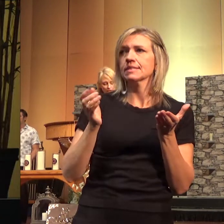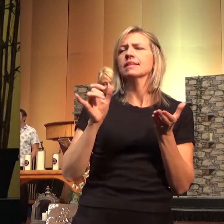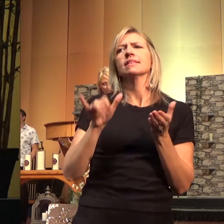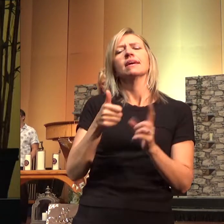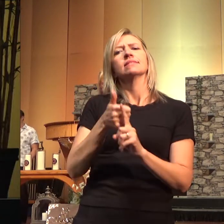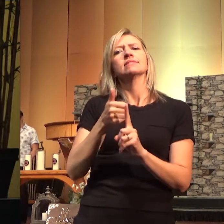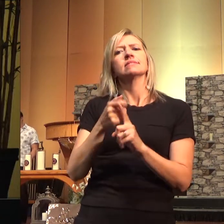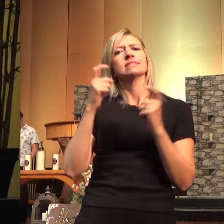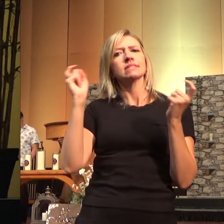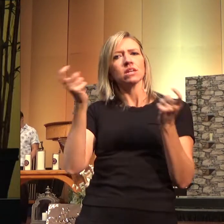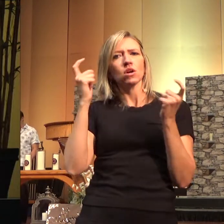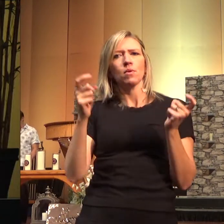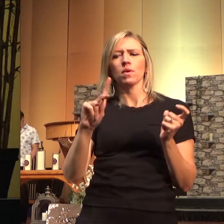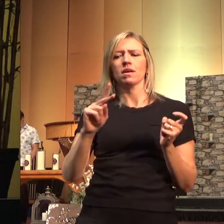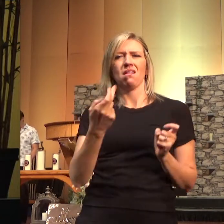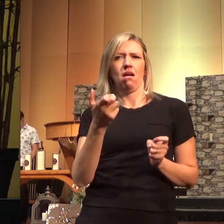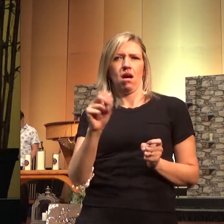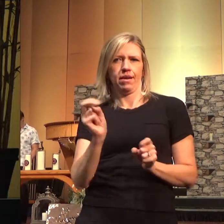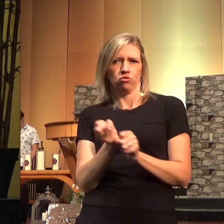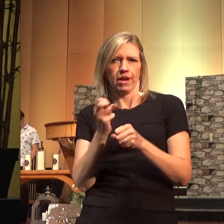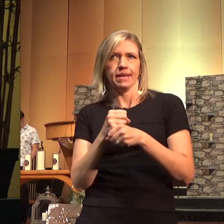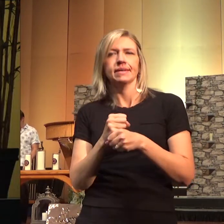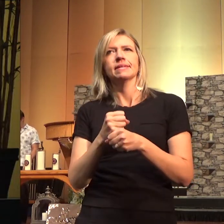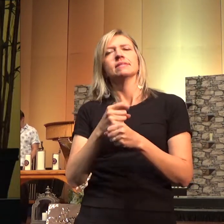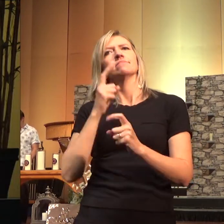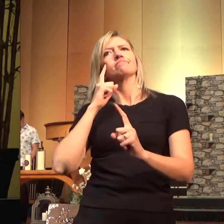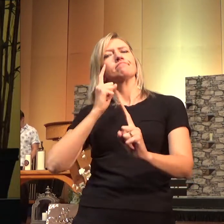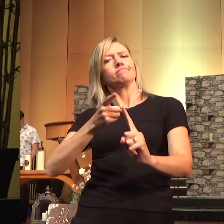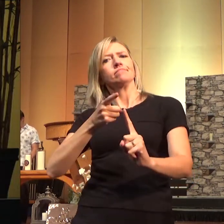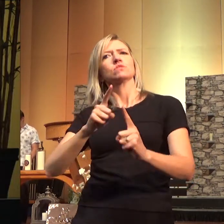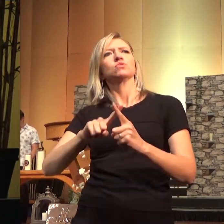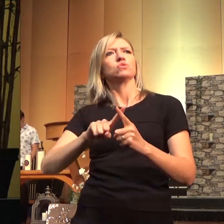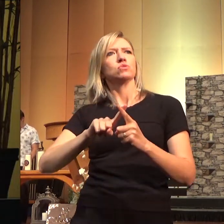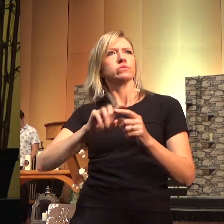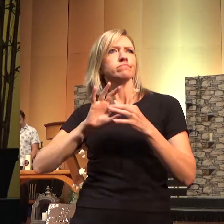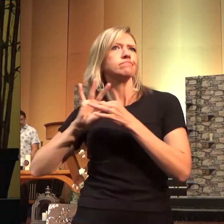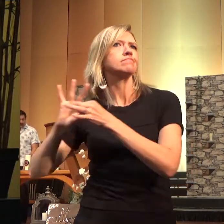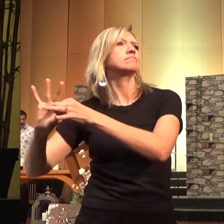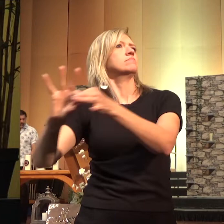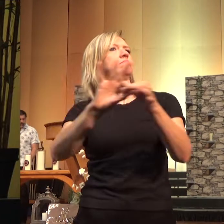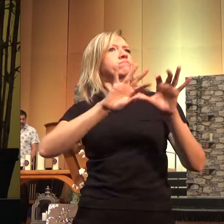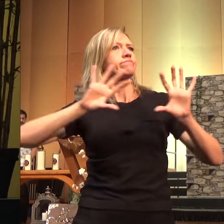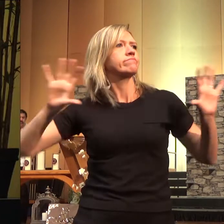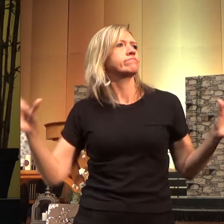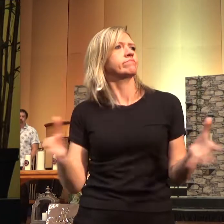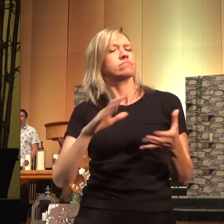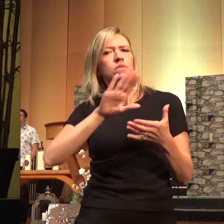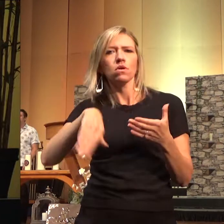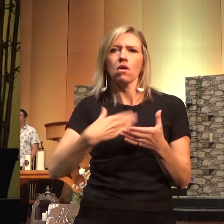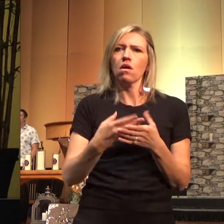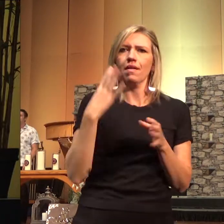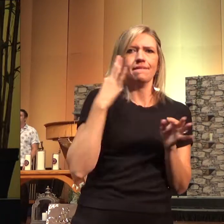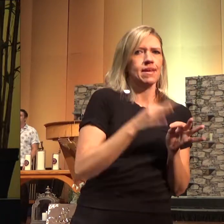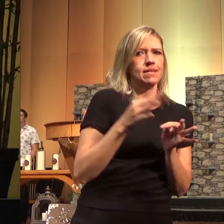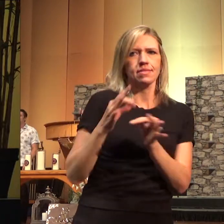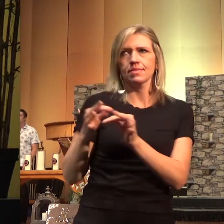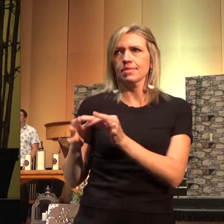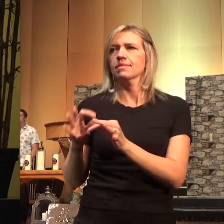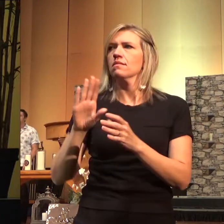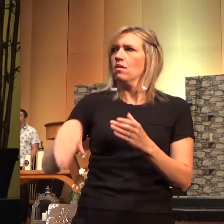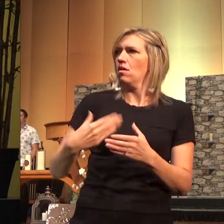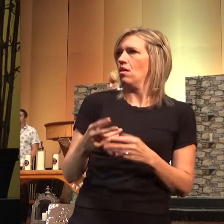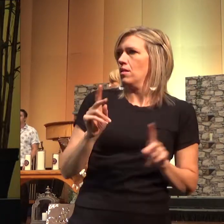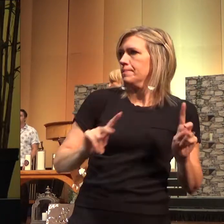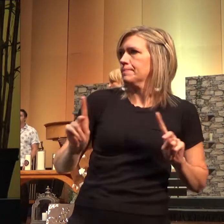an inclusive ceremony that he created with the intention of uniting all people and all faiths.